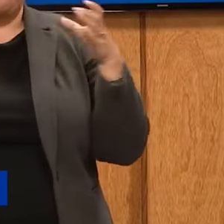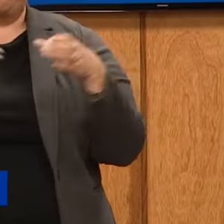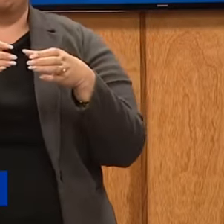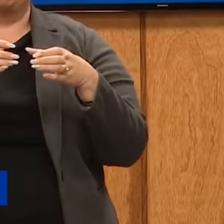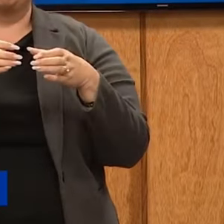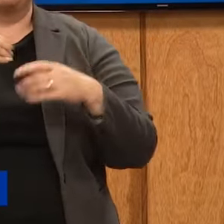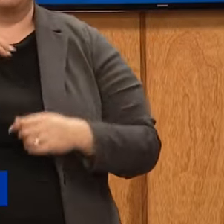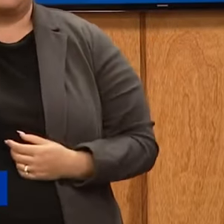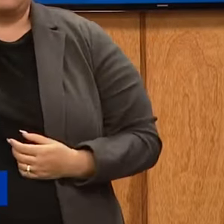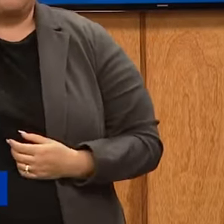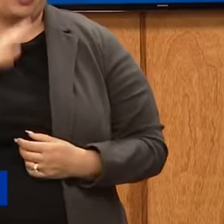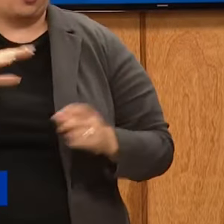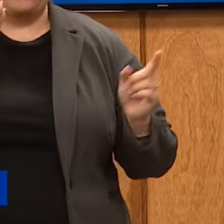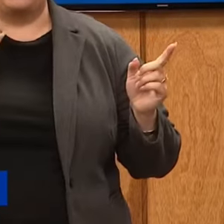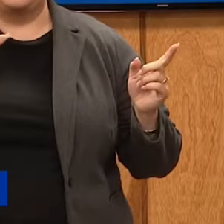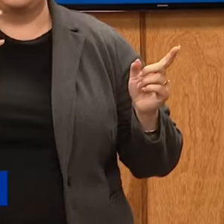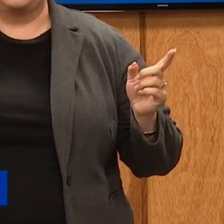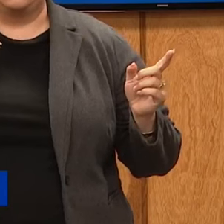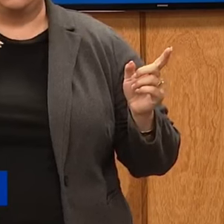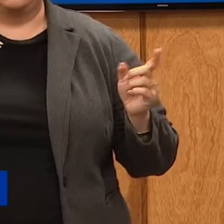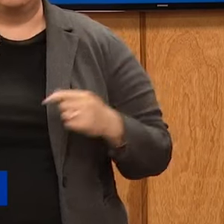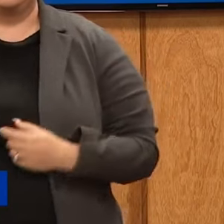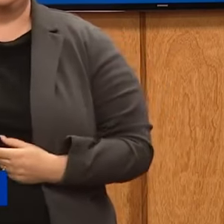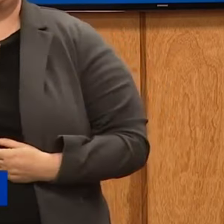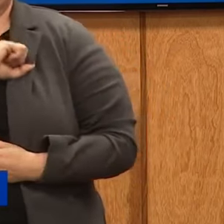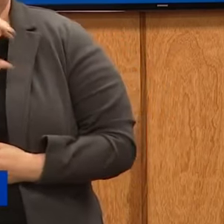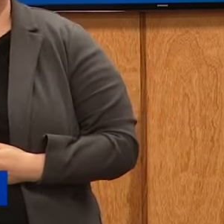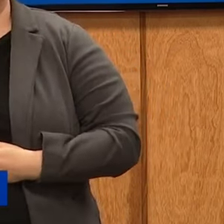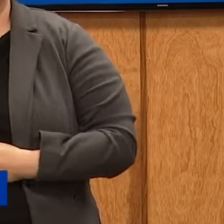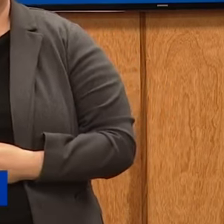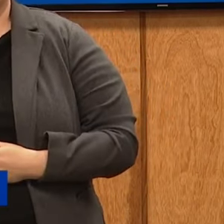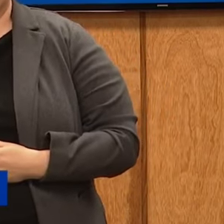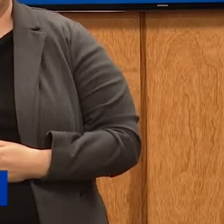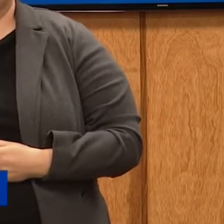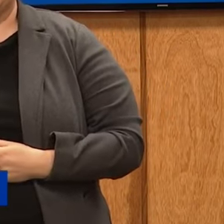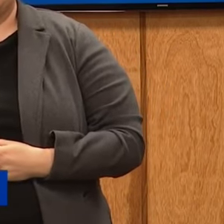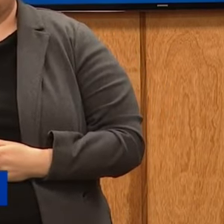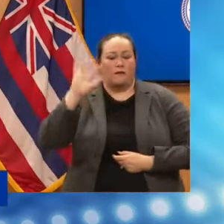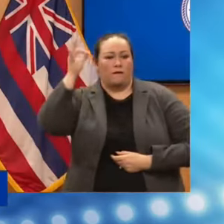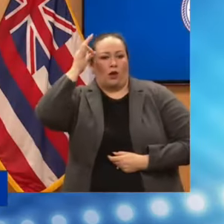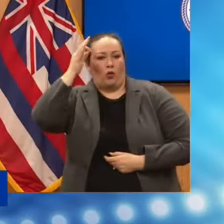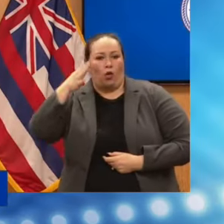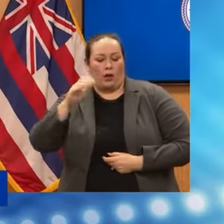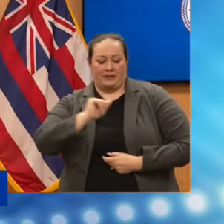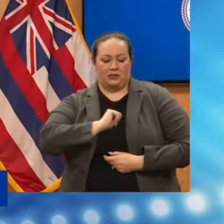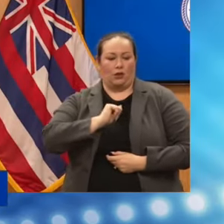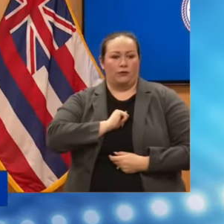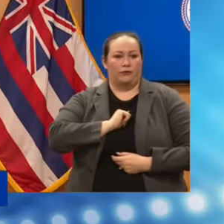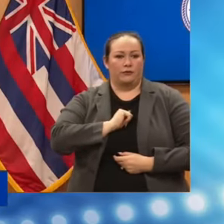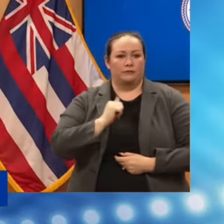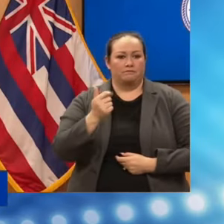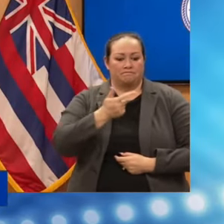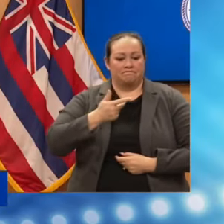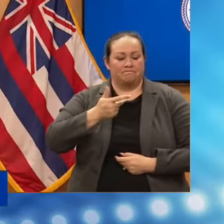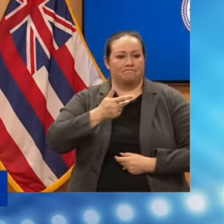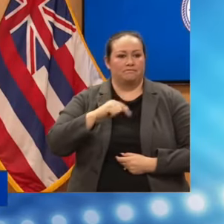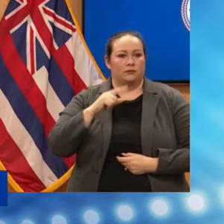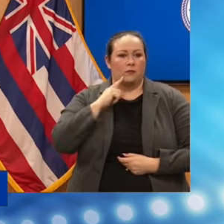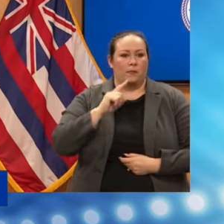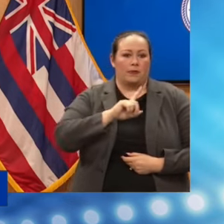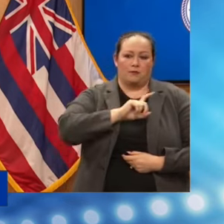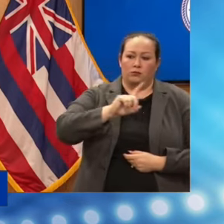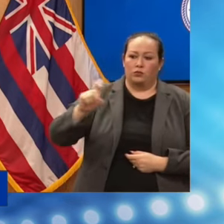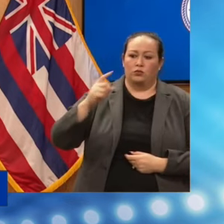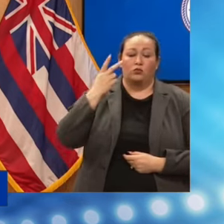Senator Schatz at the federal level and myself, plus all of our teams. And what we saw was likely the largest natural